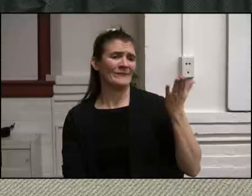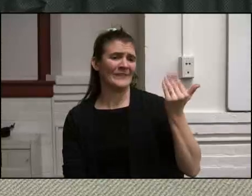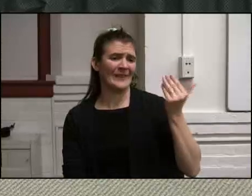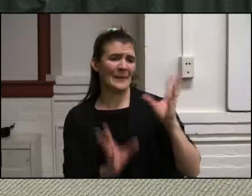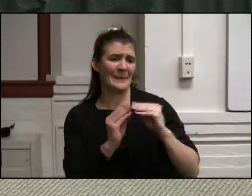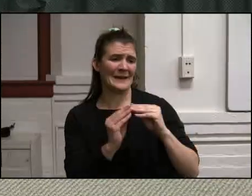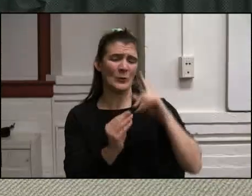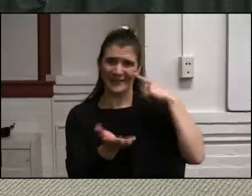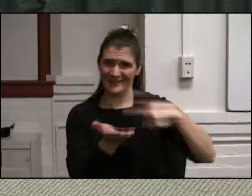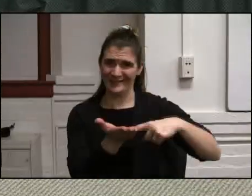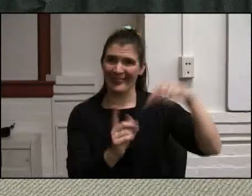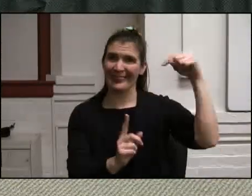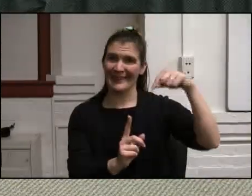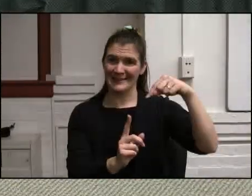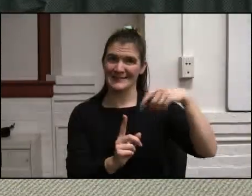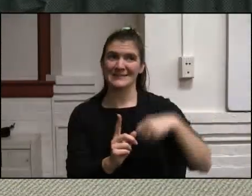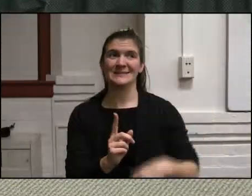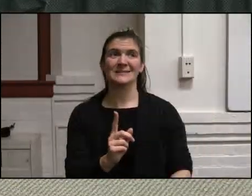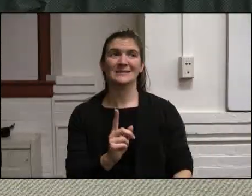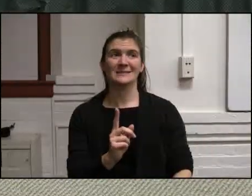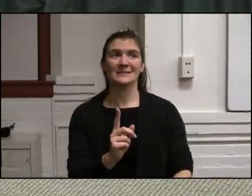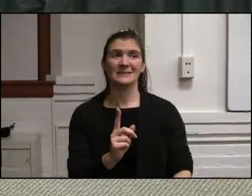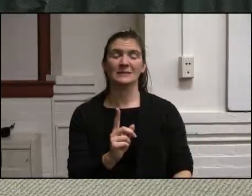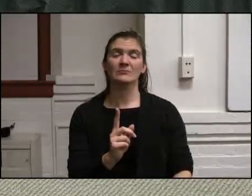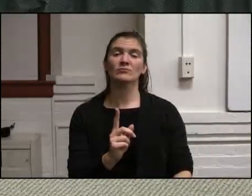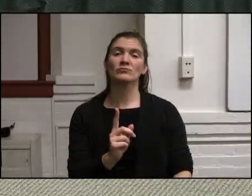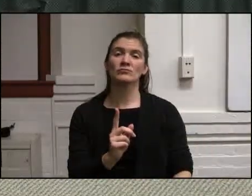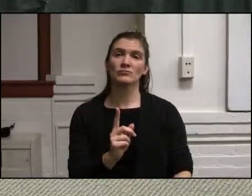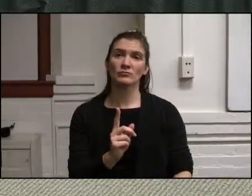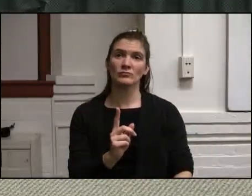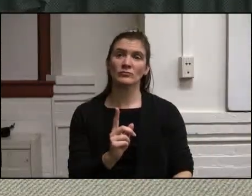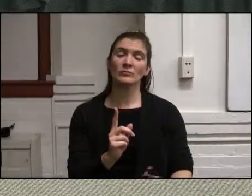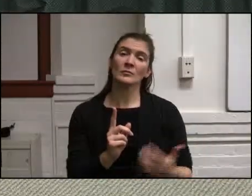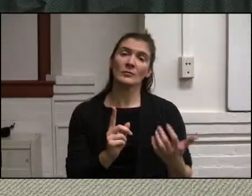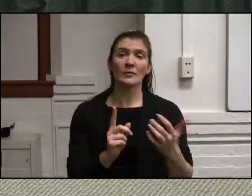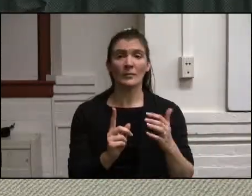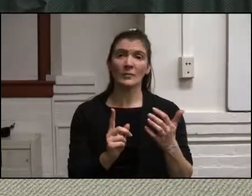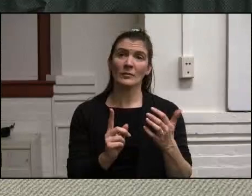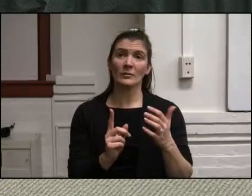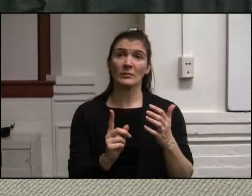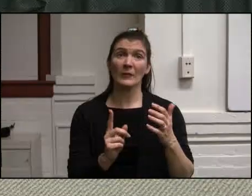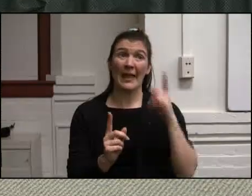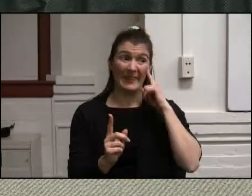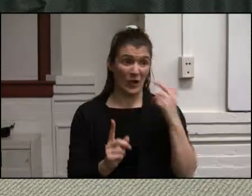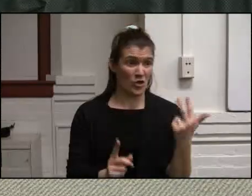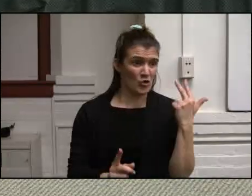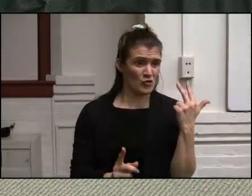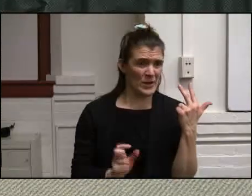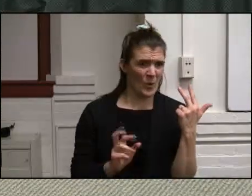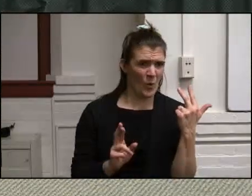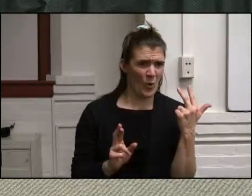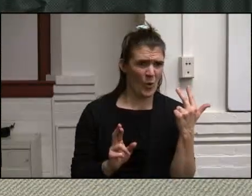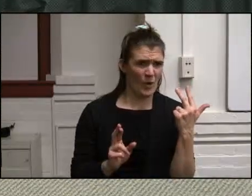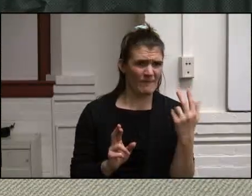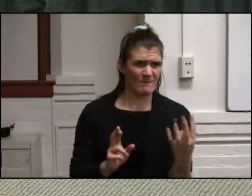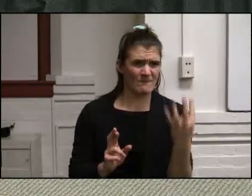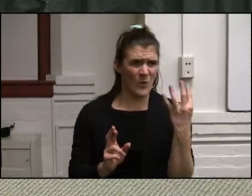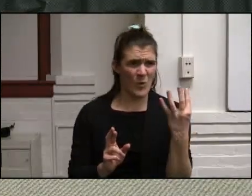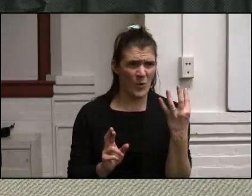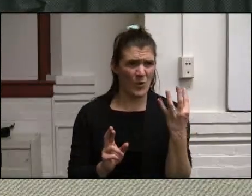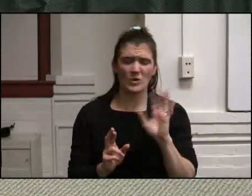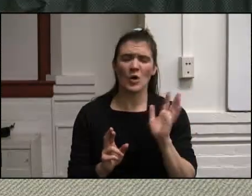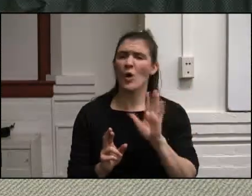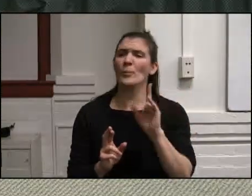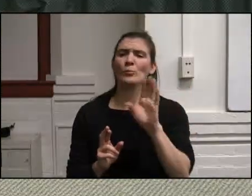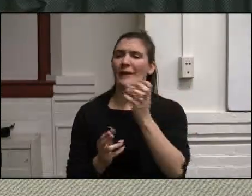15th, we generally had, at least three of us, I believe Brandy was also absent